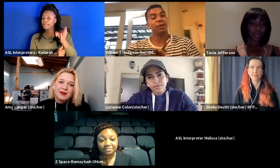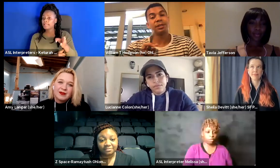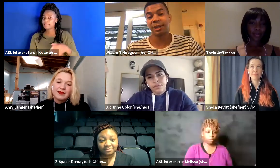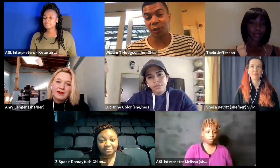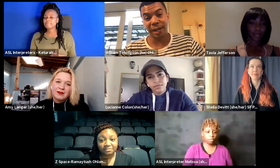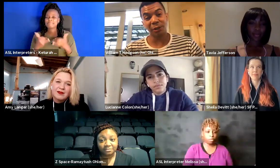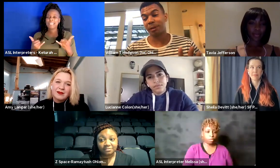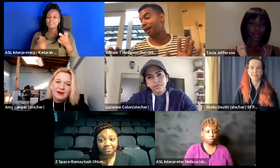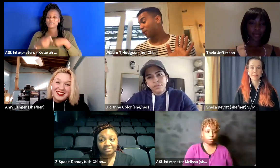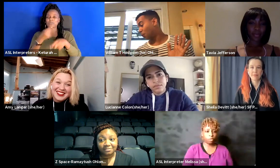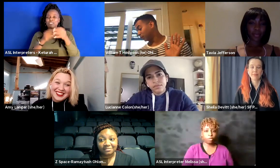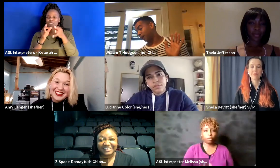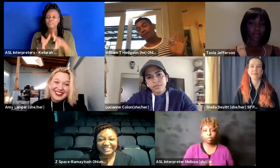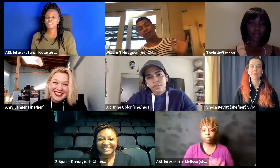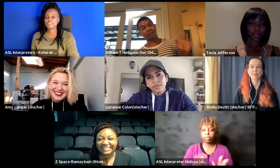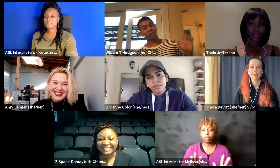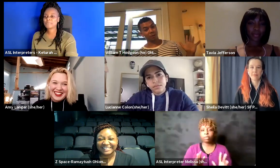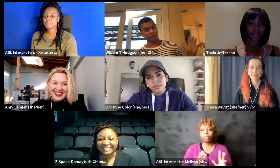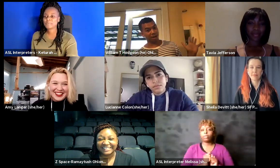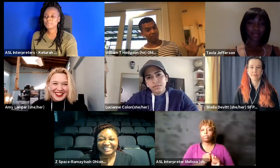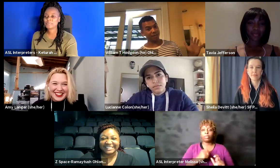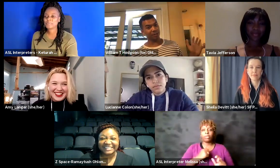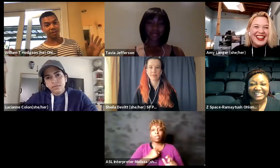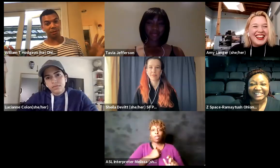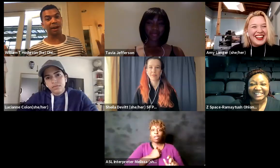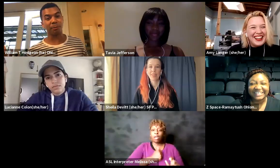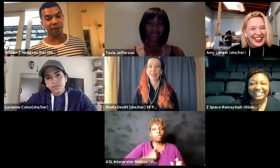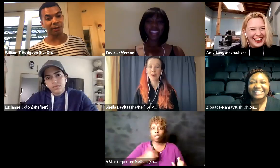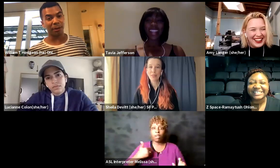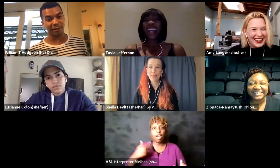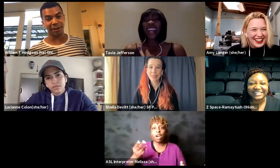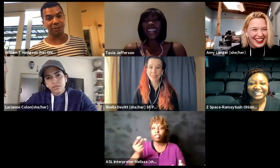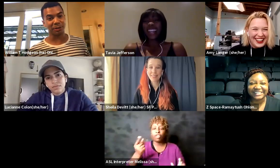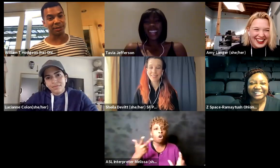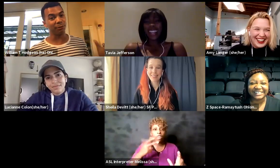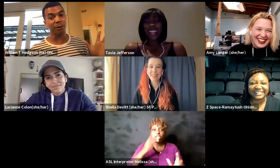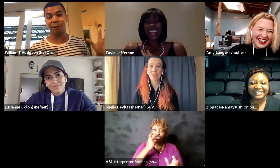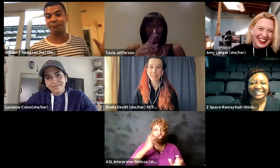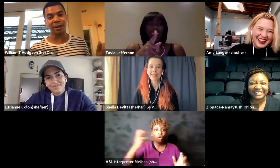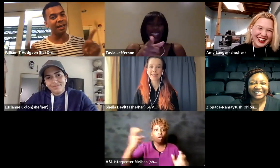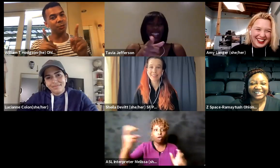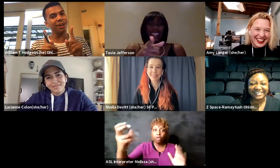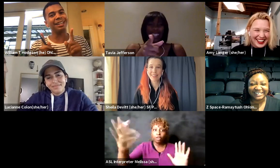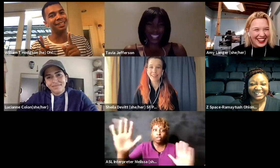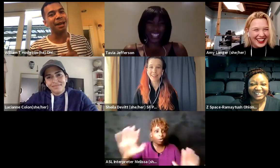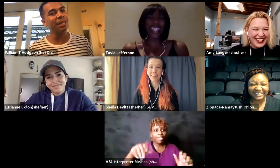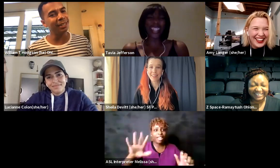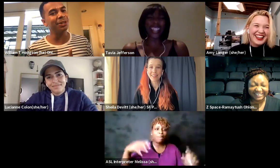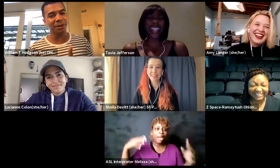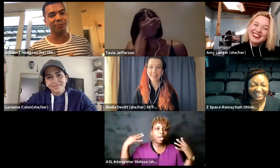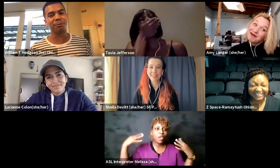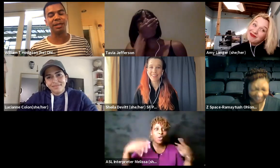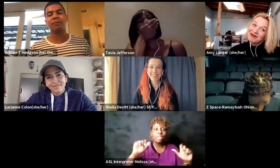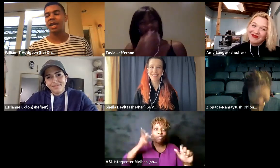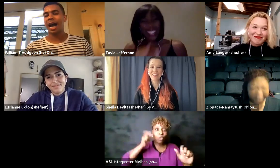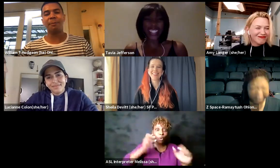I'm sorry this is such a tangent but I have an old dog here that is snoring behind me so this is my airport background noises if you hear a fart I swear it is not me